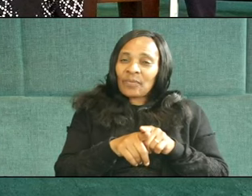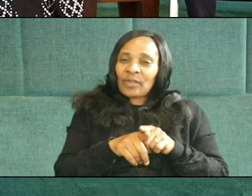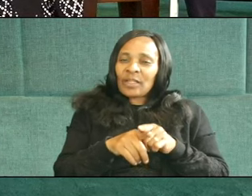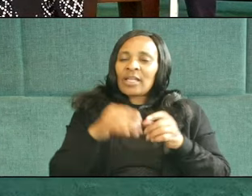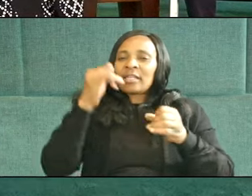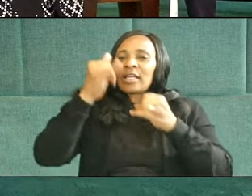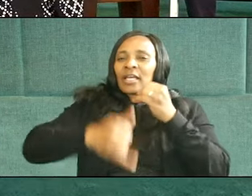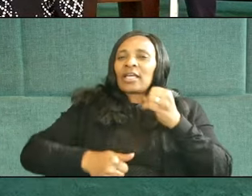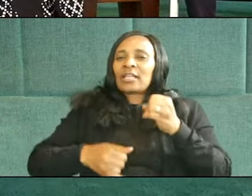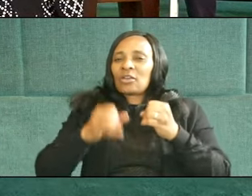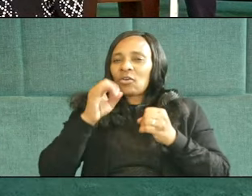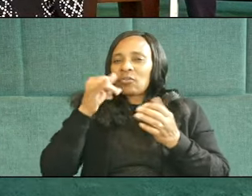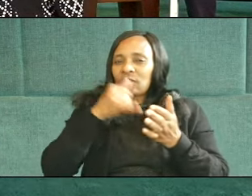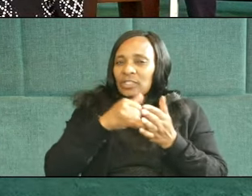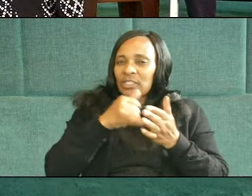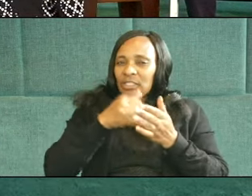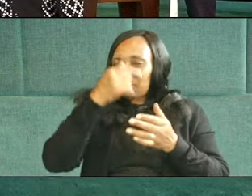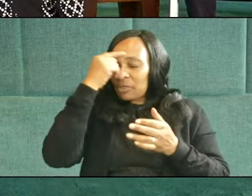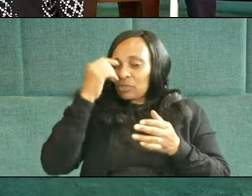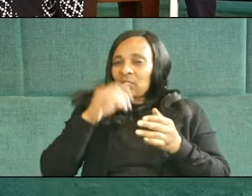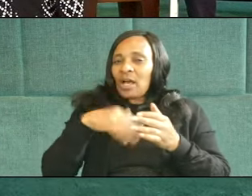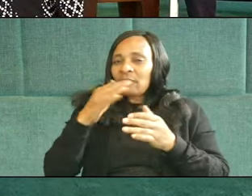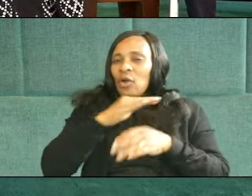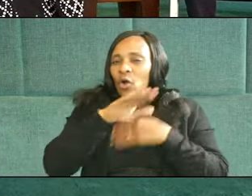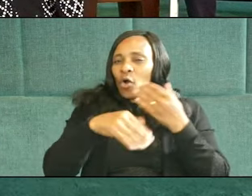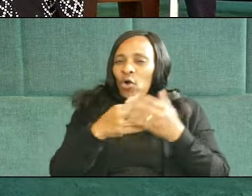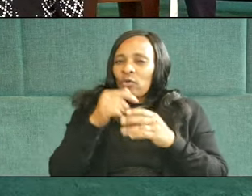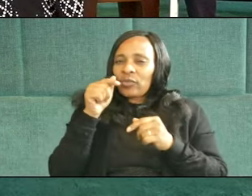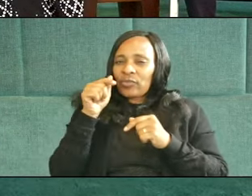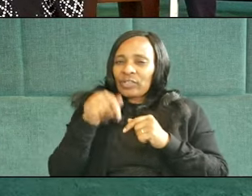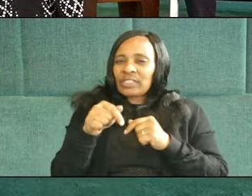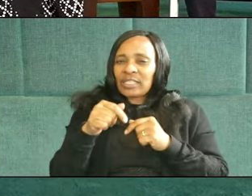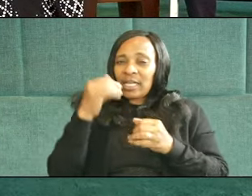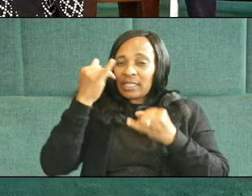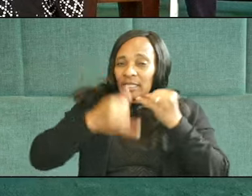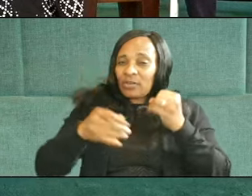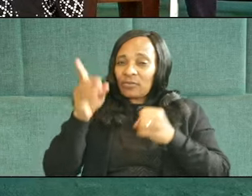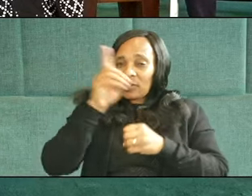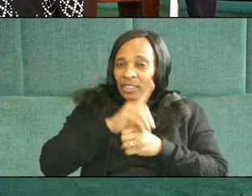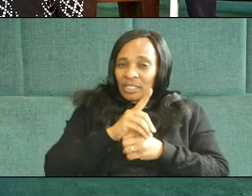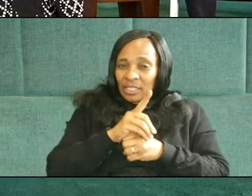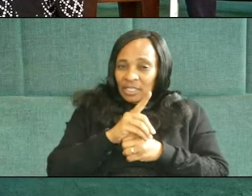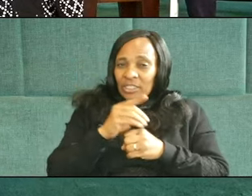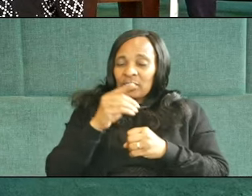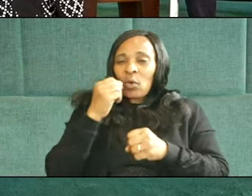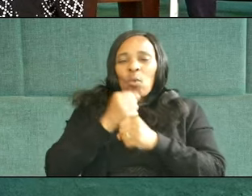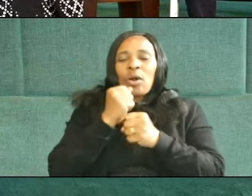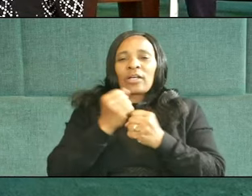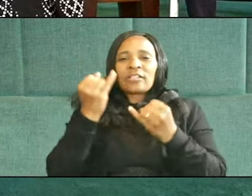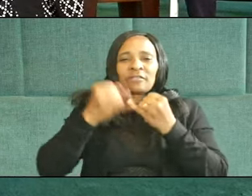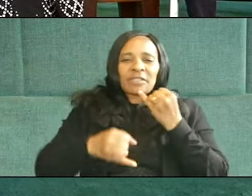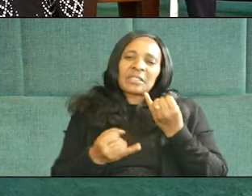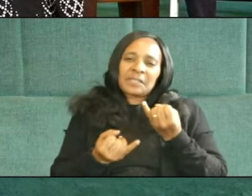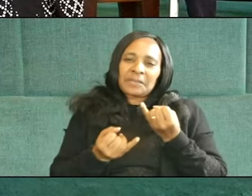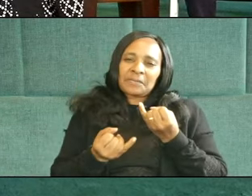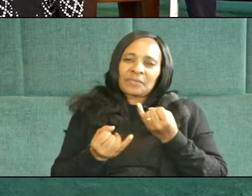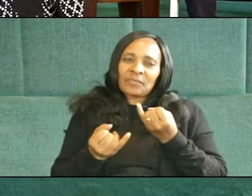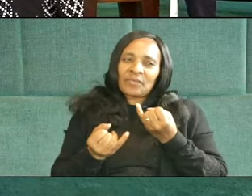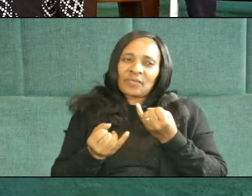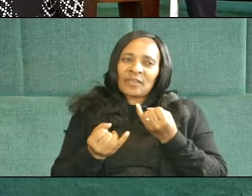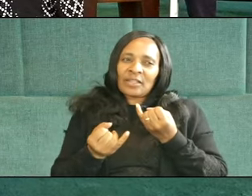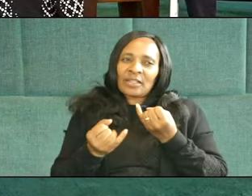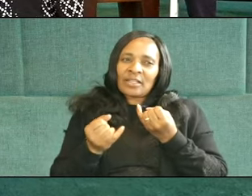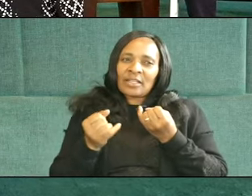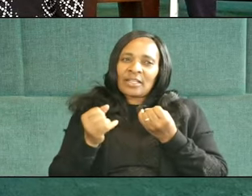because it signifies that after all this, at the end of the day, I'm finally done, mm-hmm. and just it